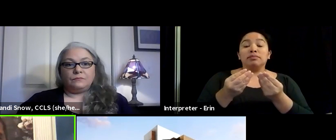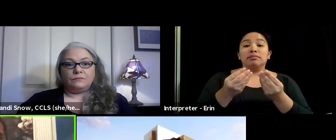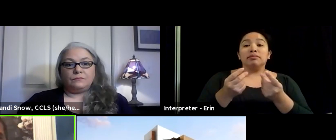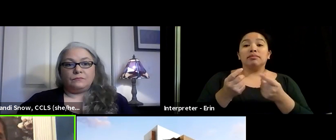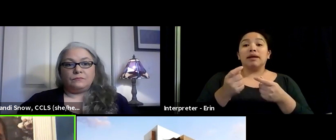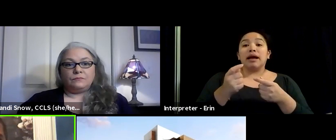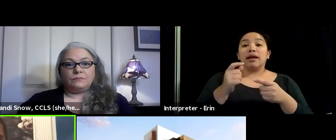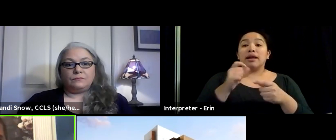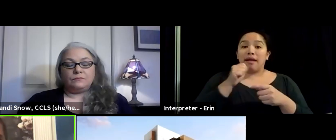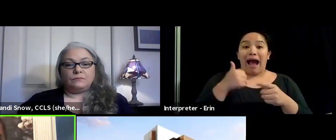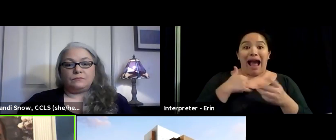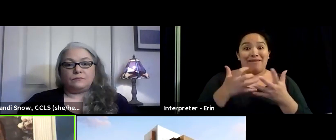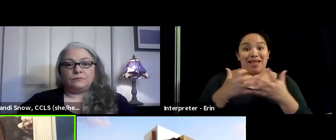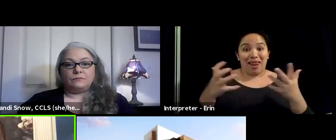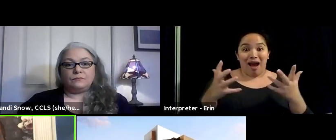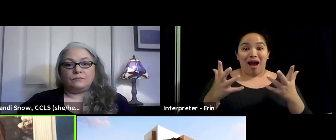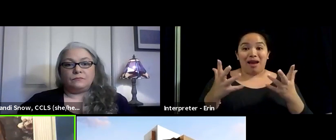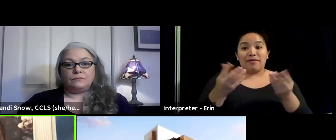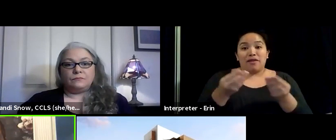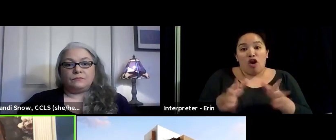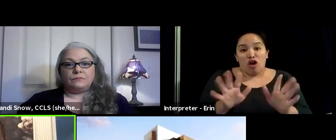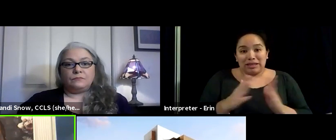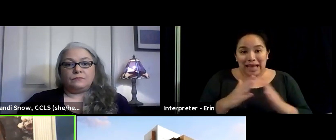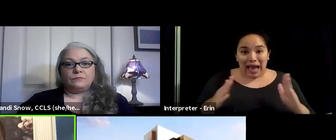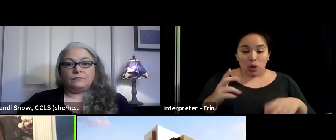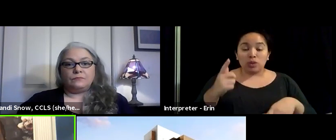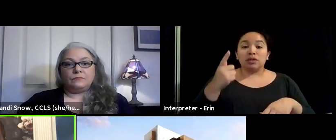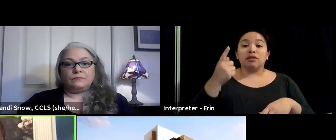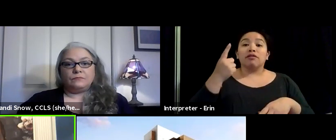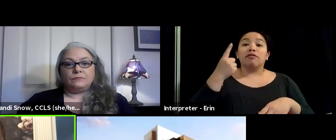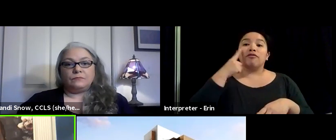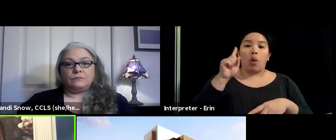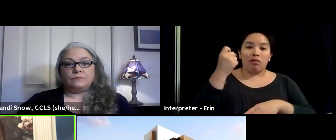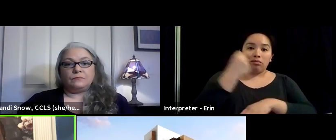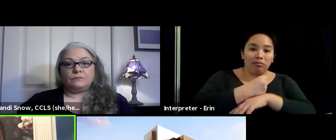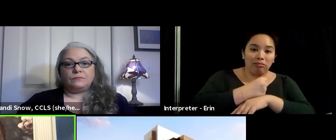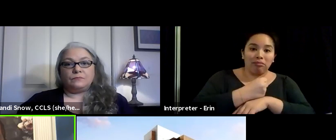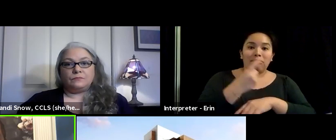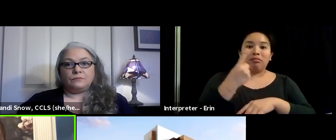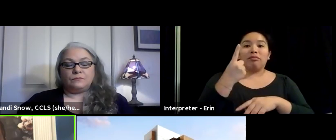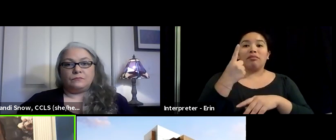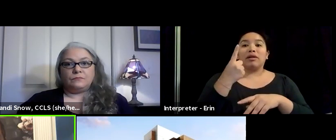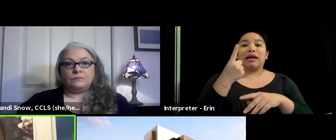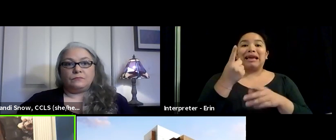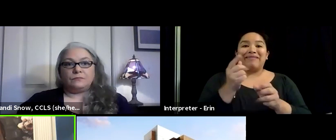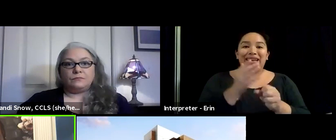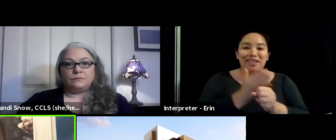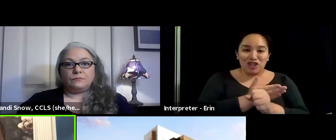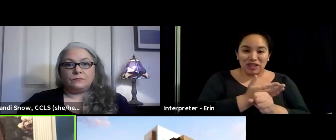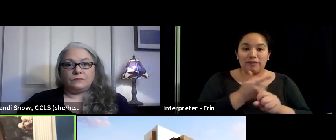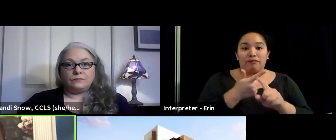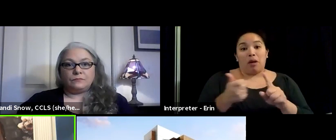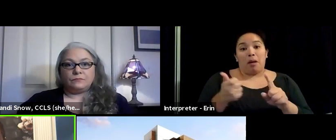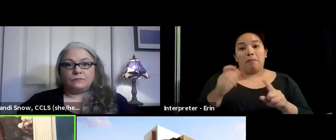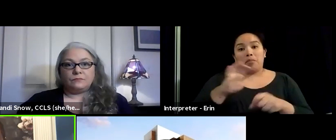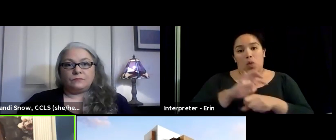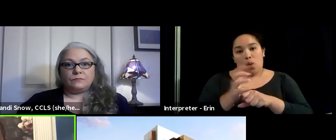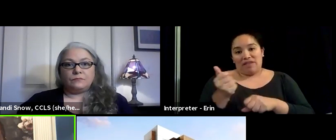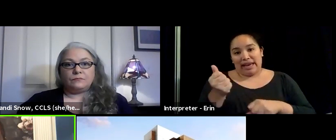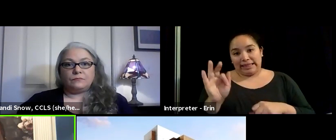housing through evictions and foreclosures resulting from the economic impacts of the COVID-19